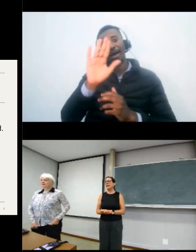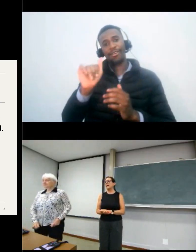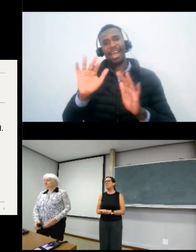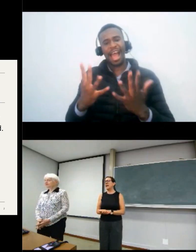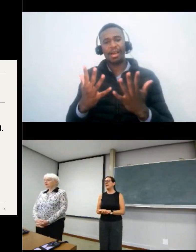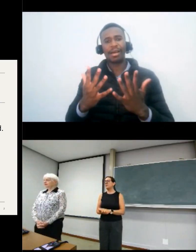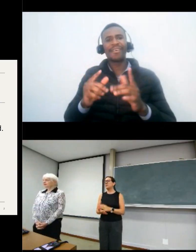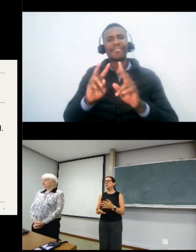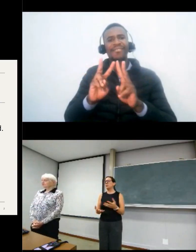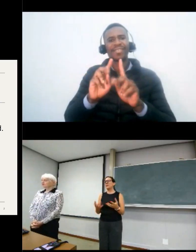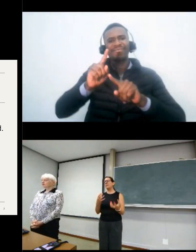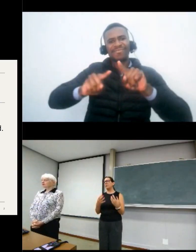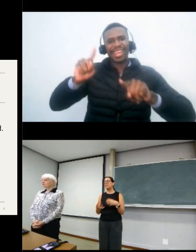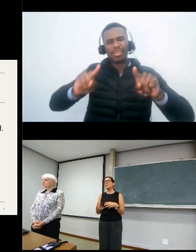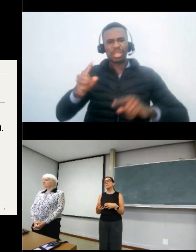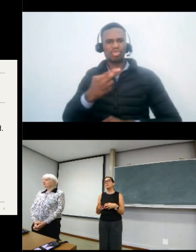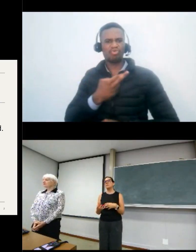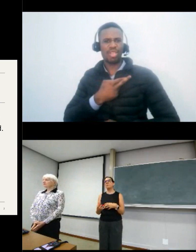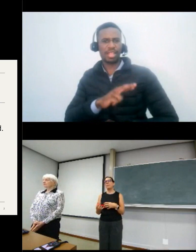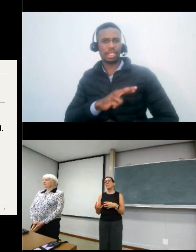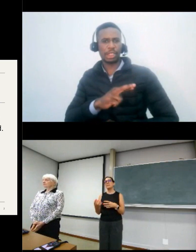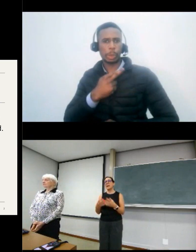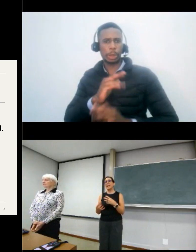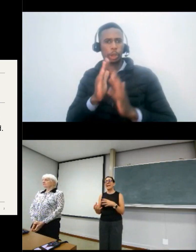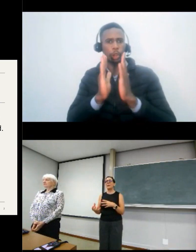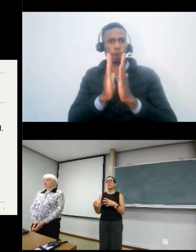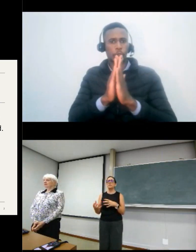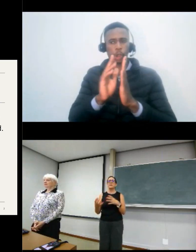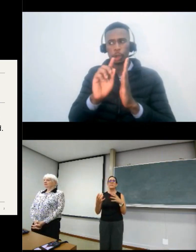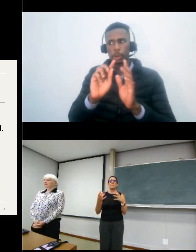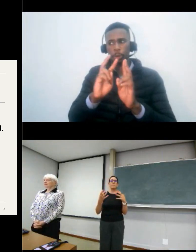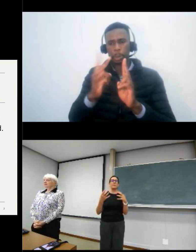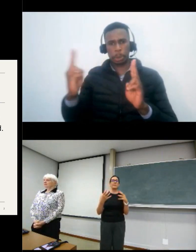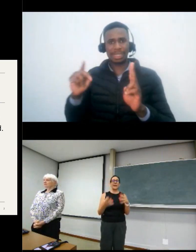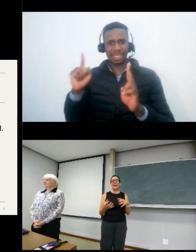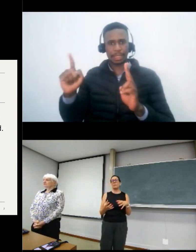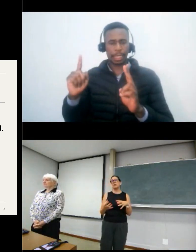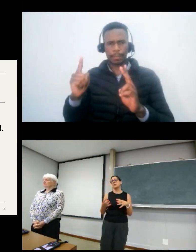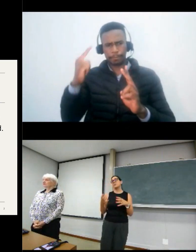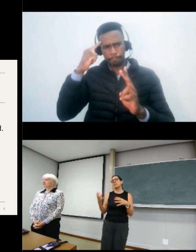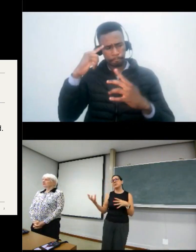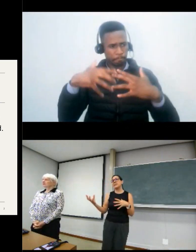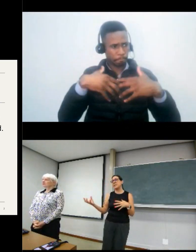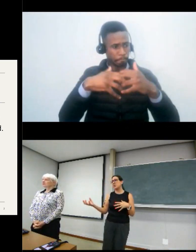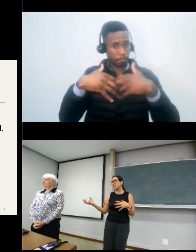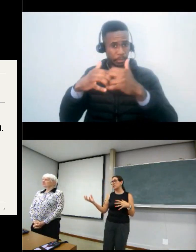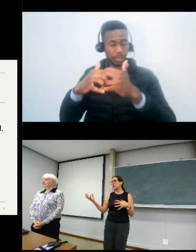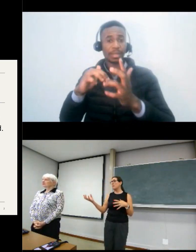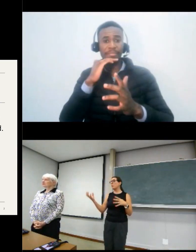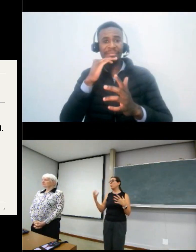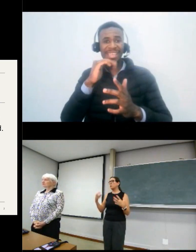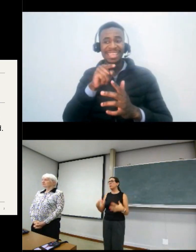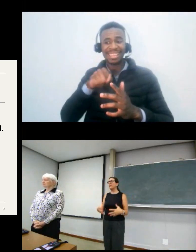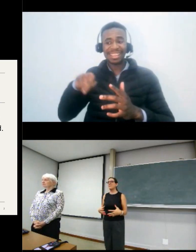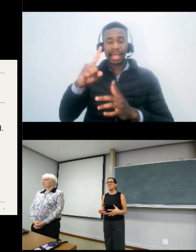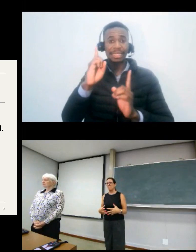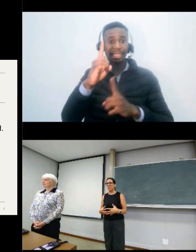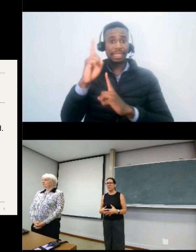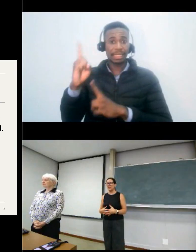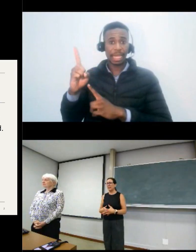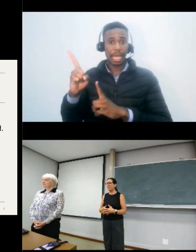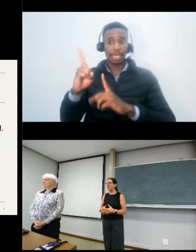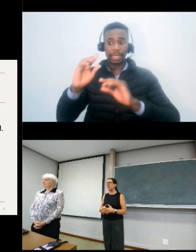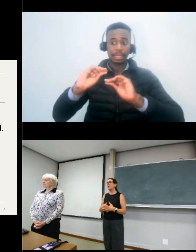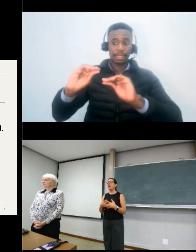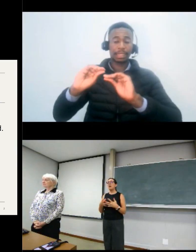orders. And so the influences from the sign languages that those teachers brought with